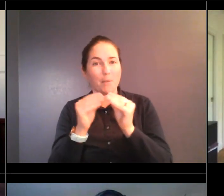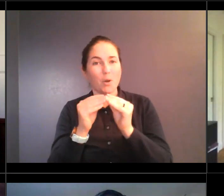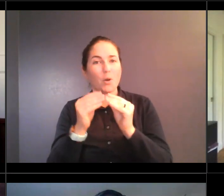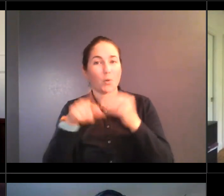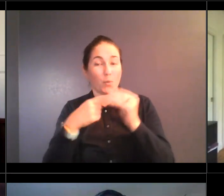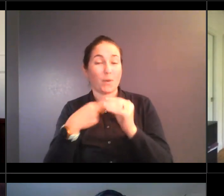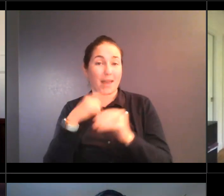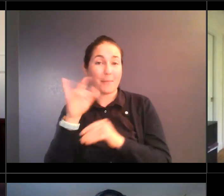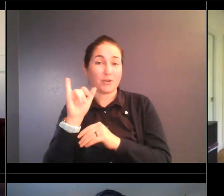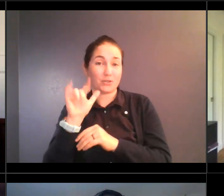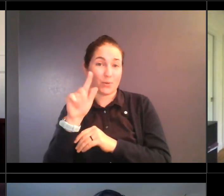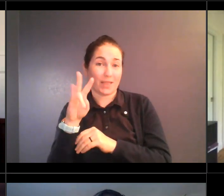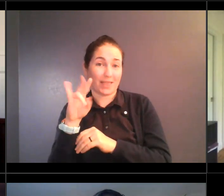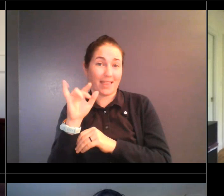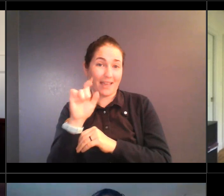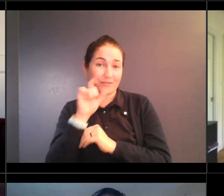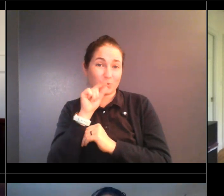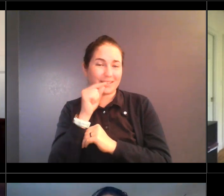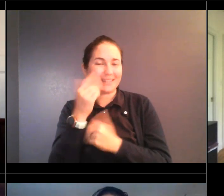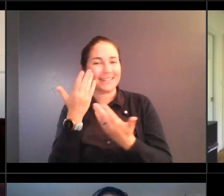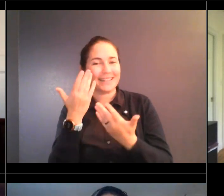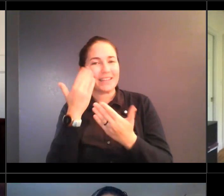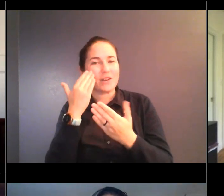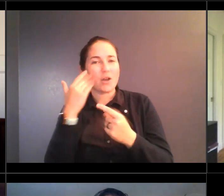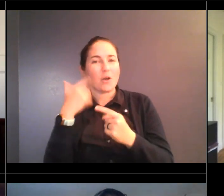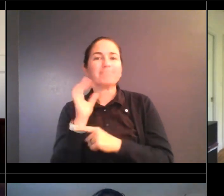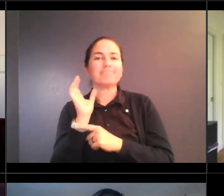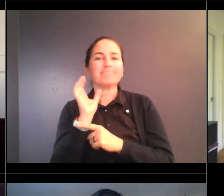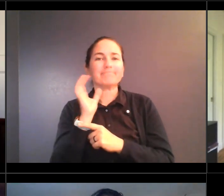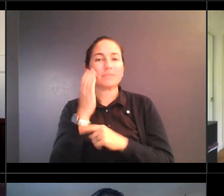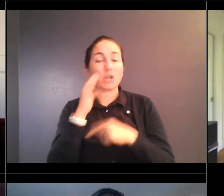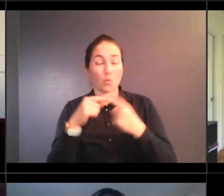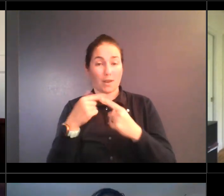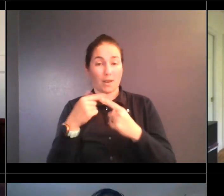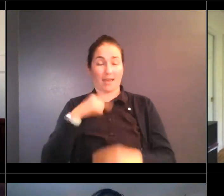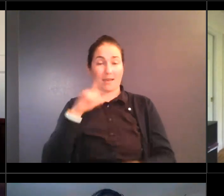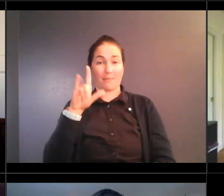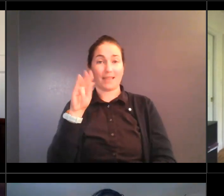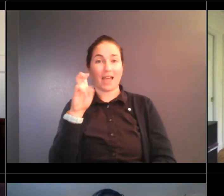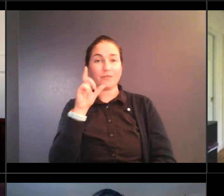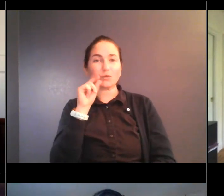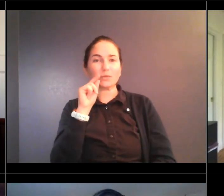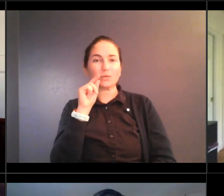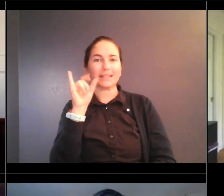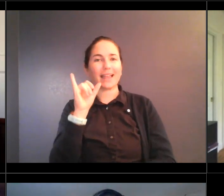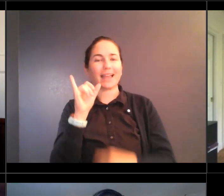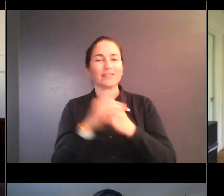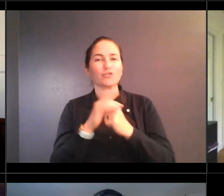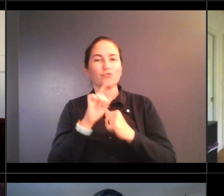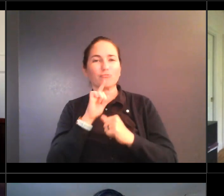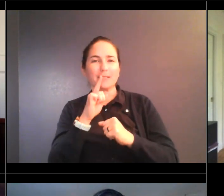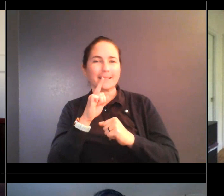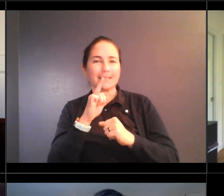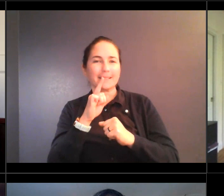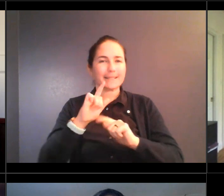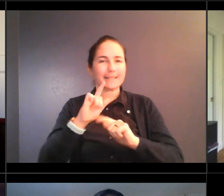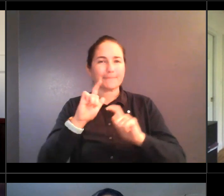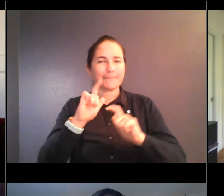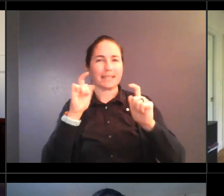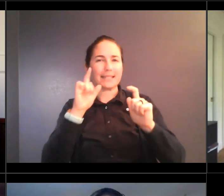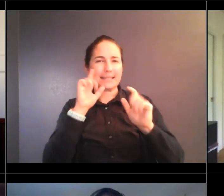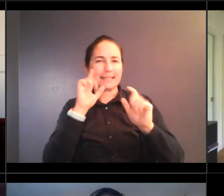tweeting, especially because what I'm looking for when I'm live tweeting is like the big takeaway graph, right? What's the big